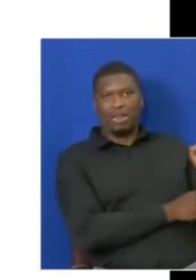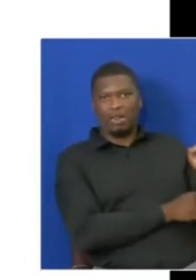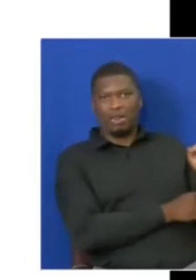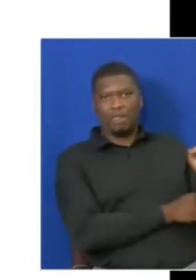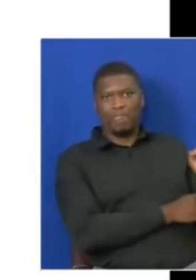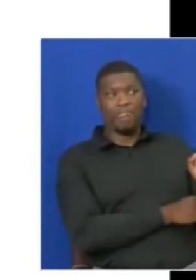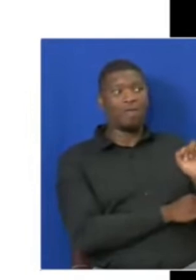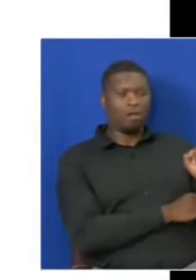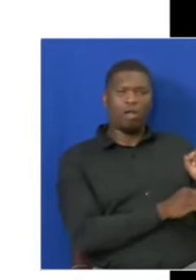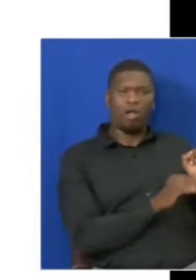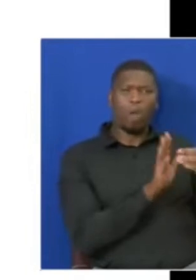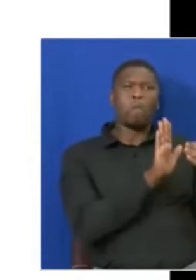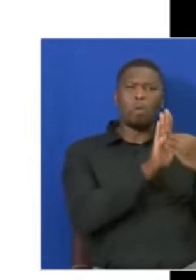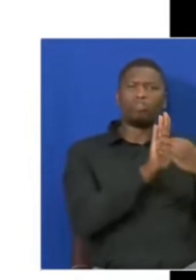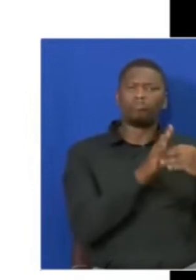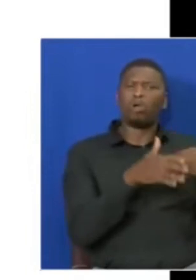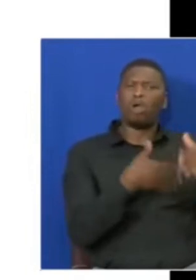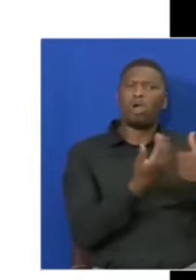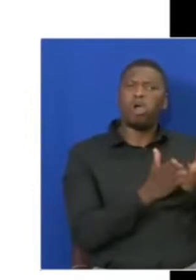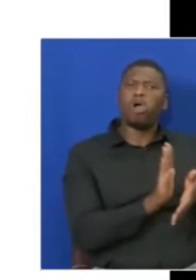on